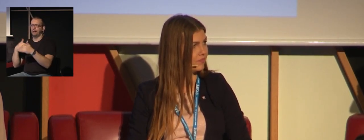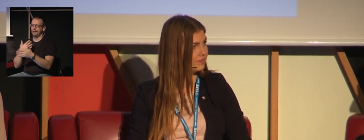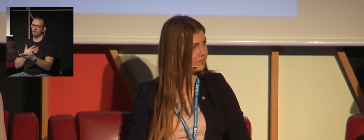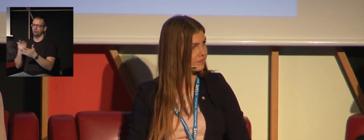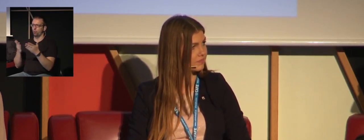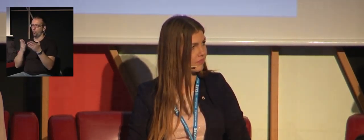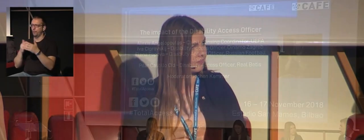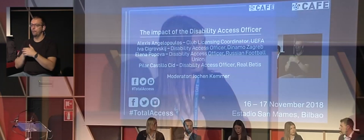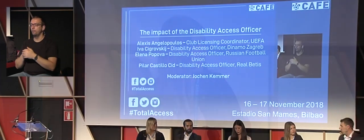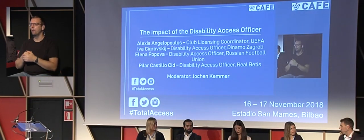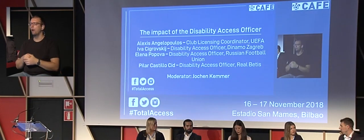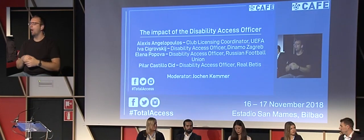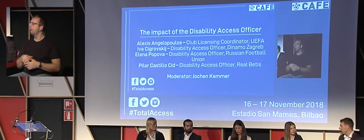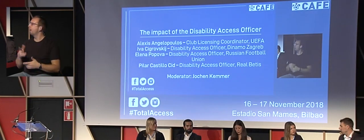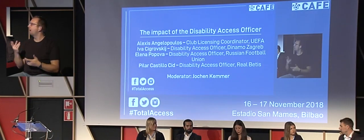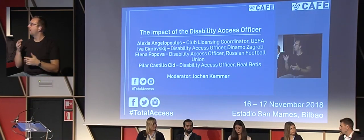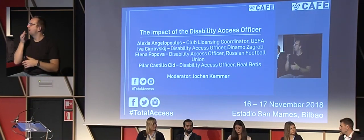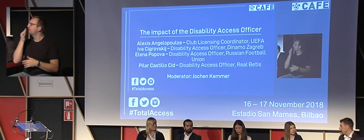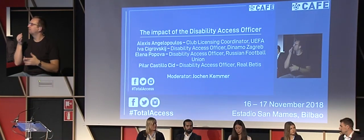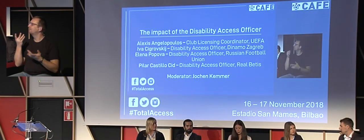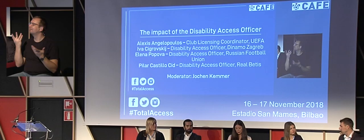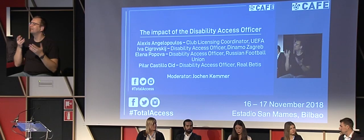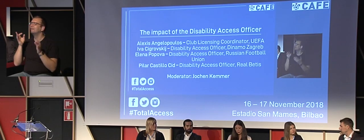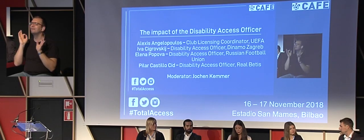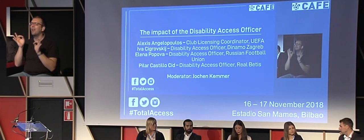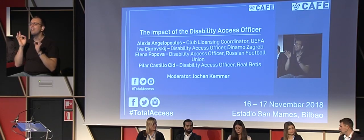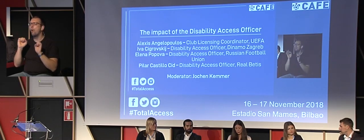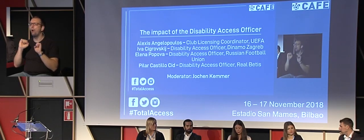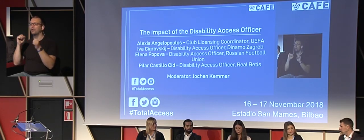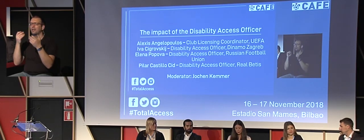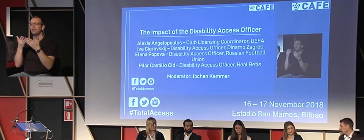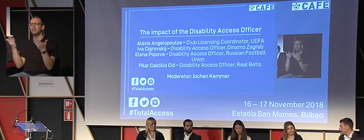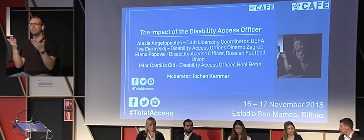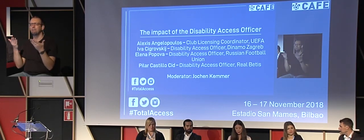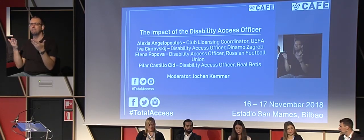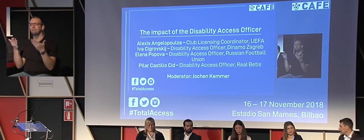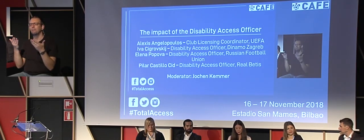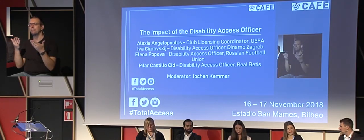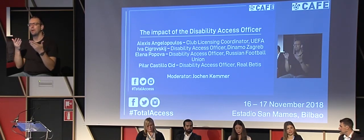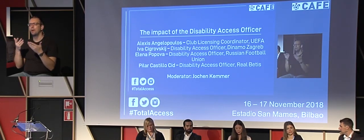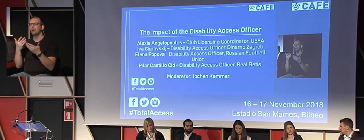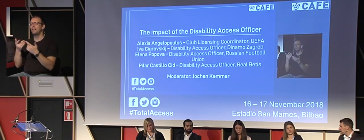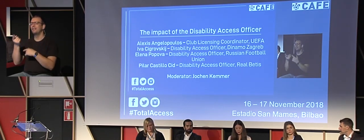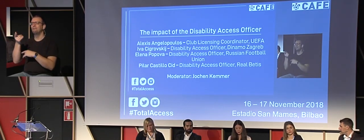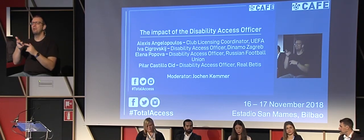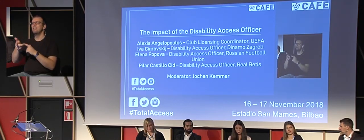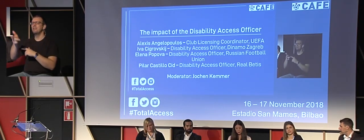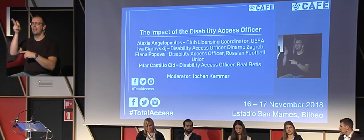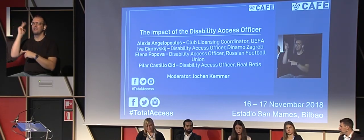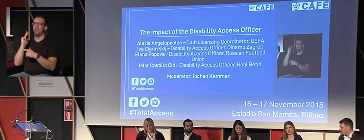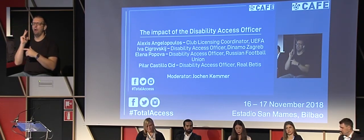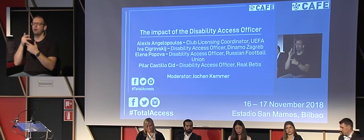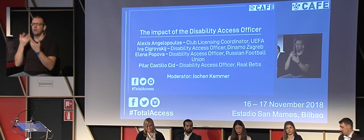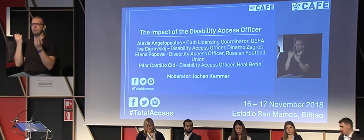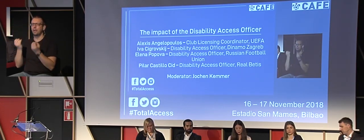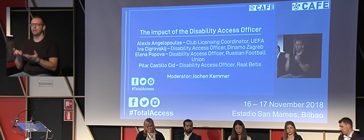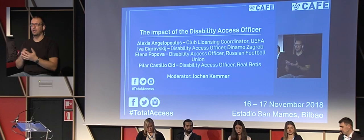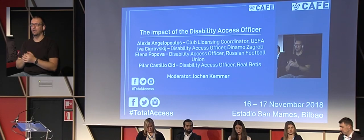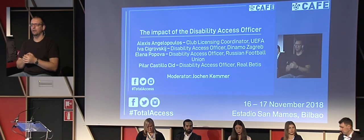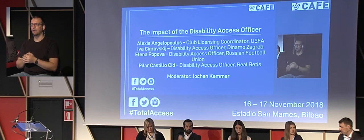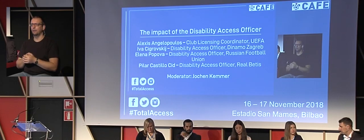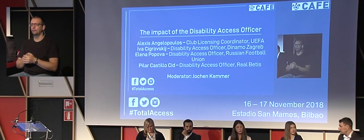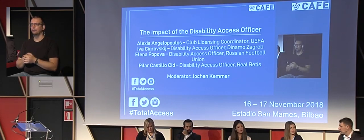you and the club have organized with regards to access and inclusion in the past years? In the few past years, we had a lot